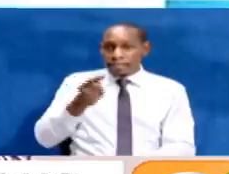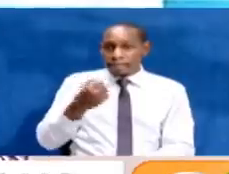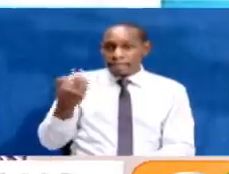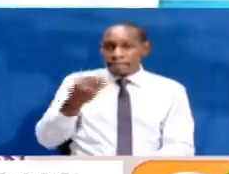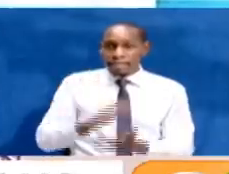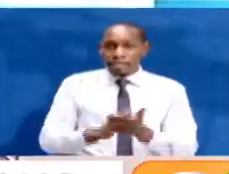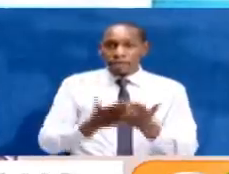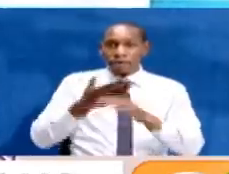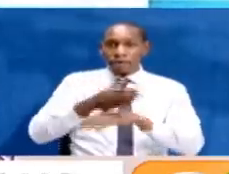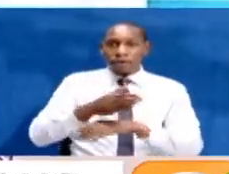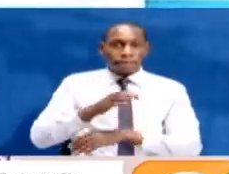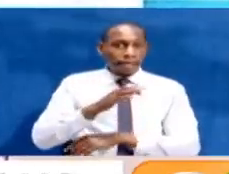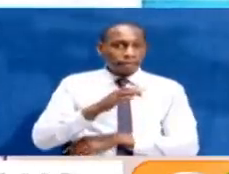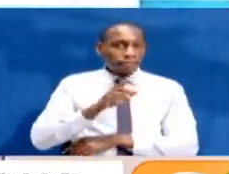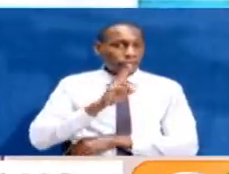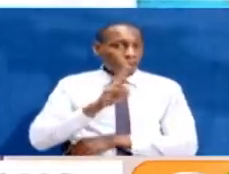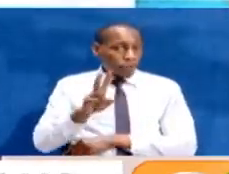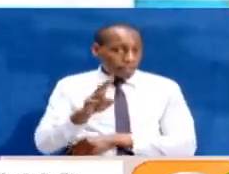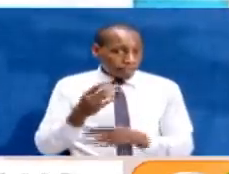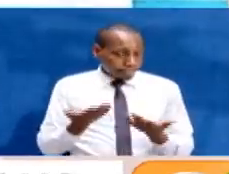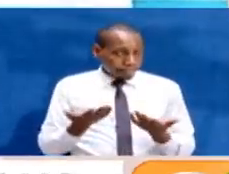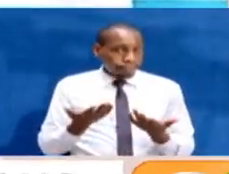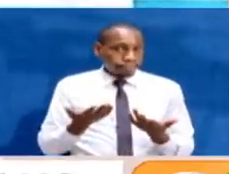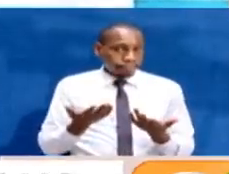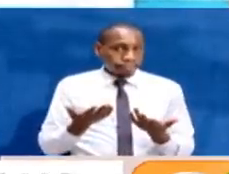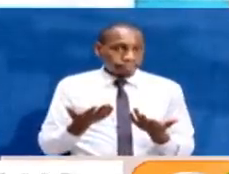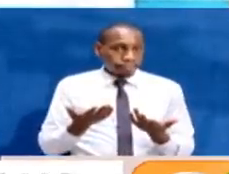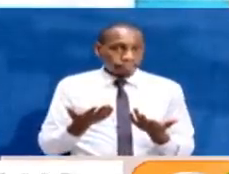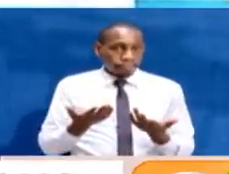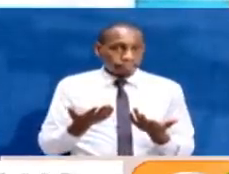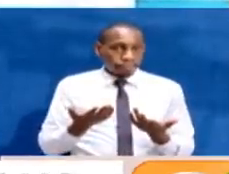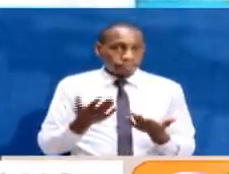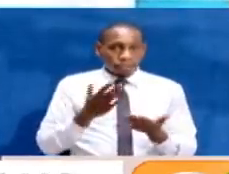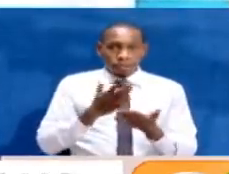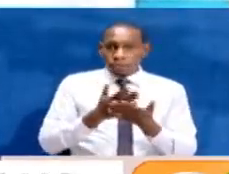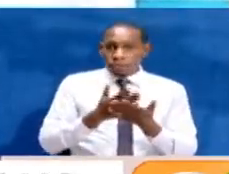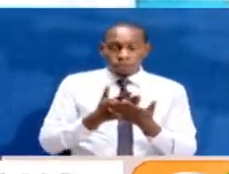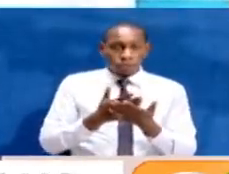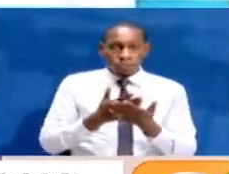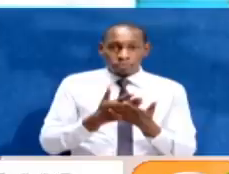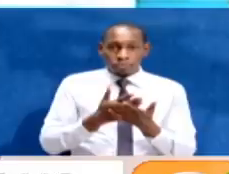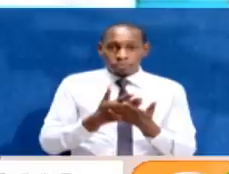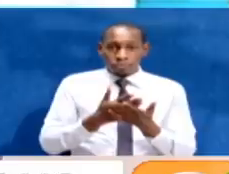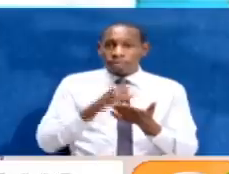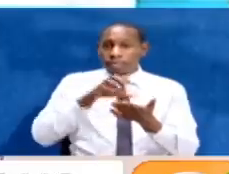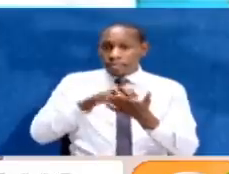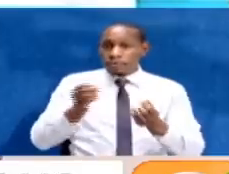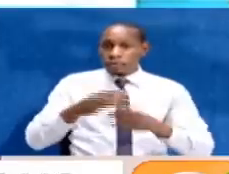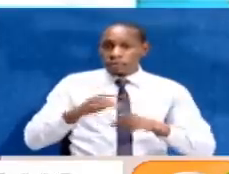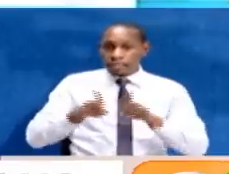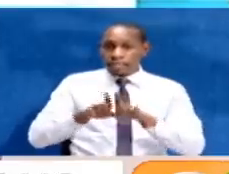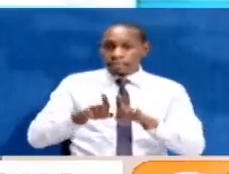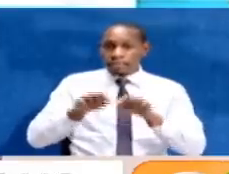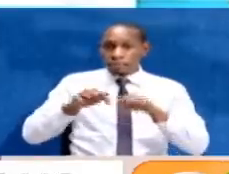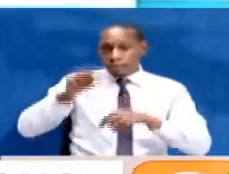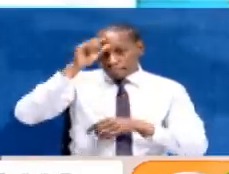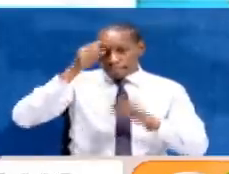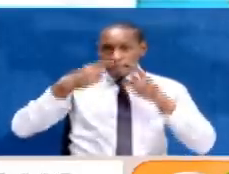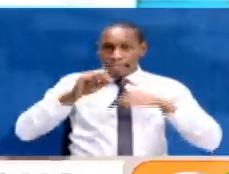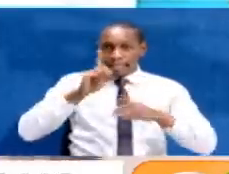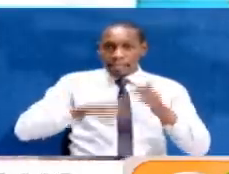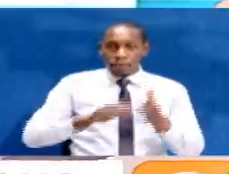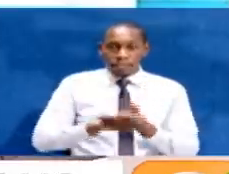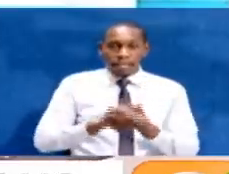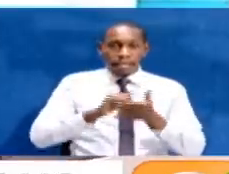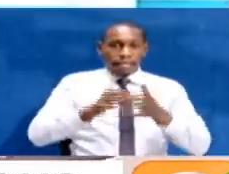over 200, if I'm not mistaken. And something seems to be off the rails. Of course, today the government announcing that